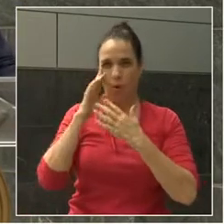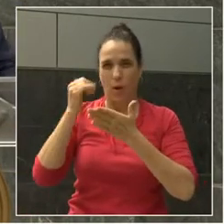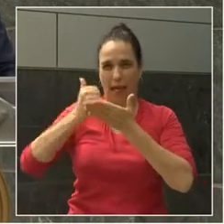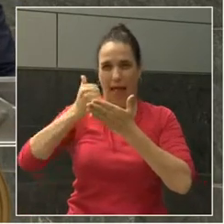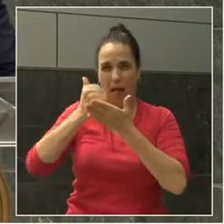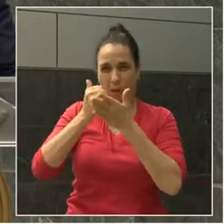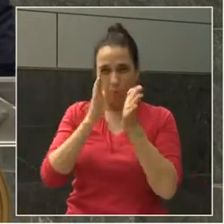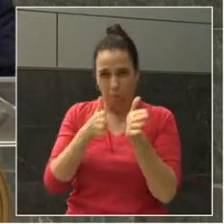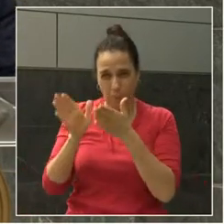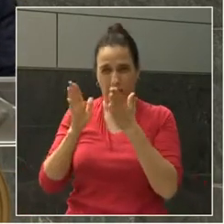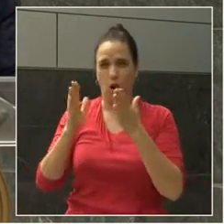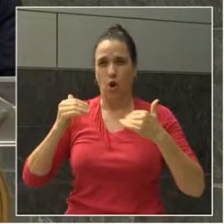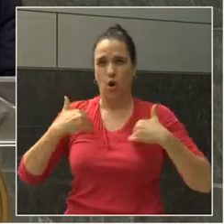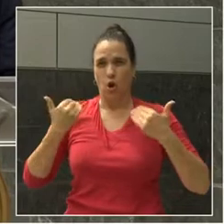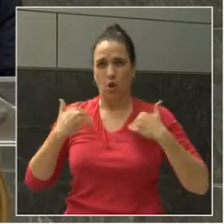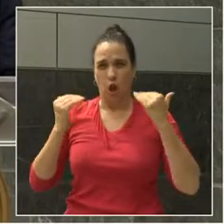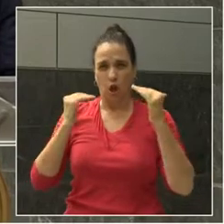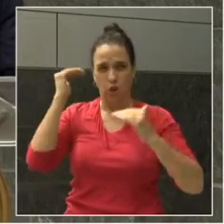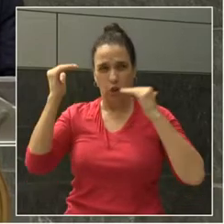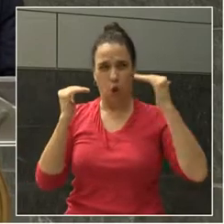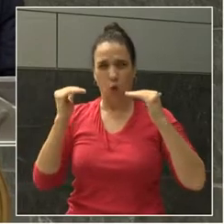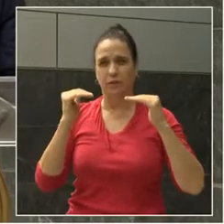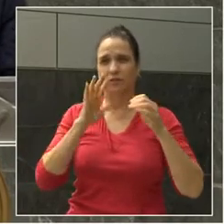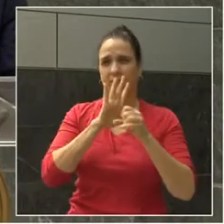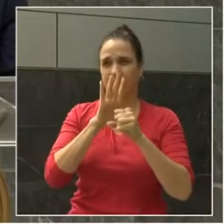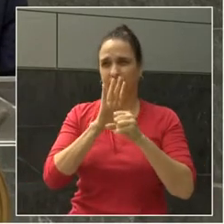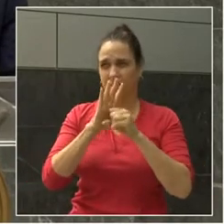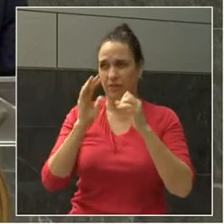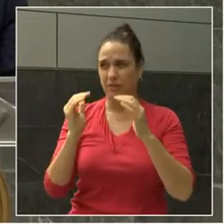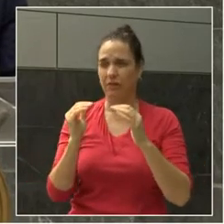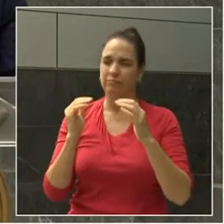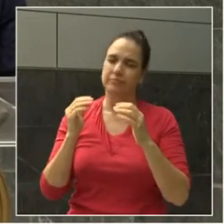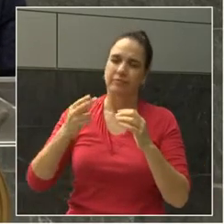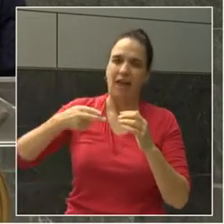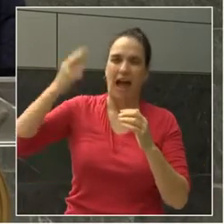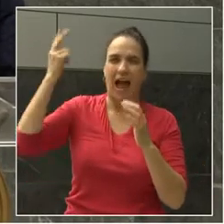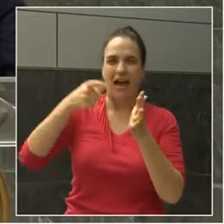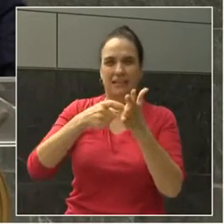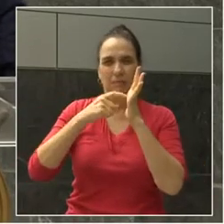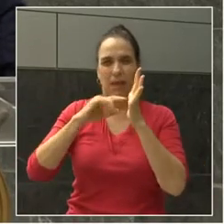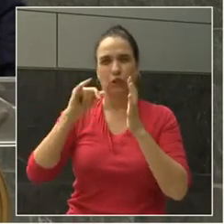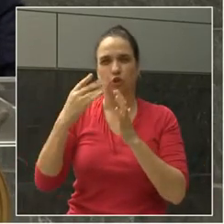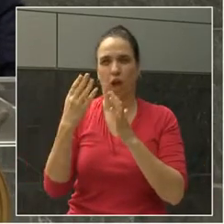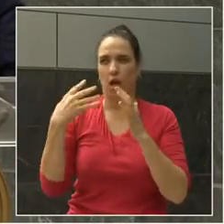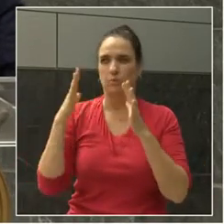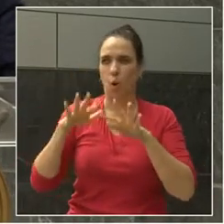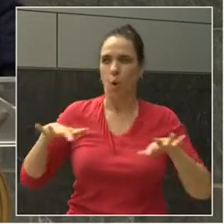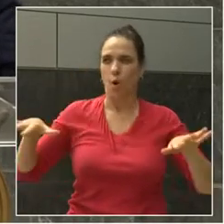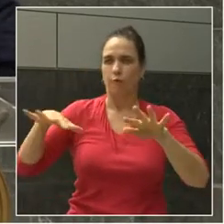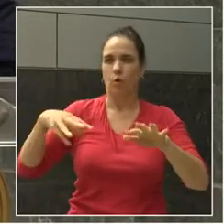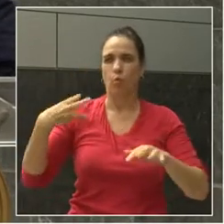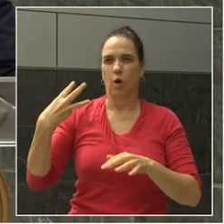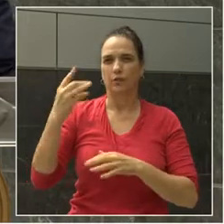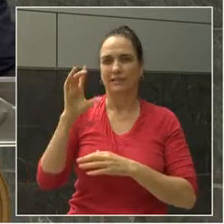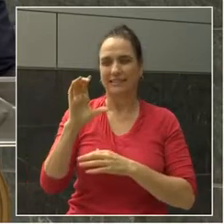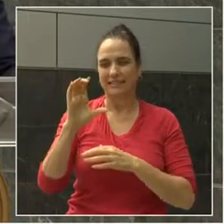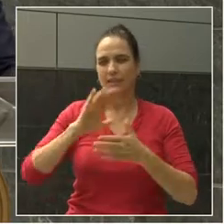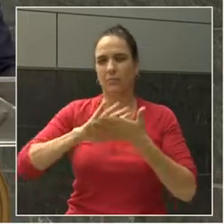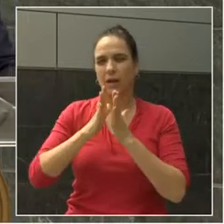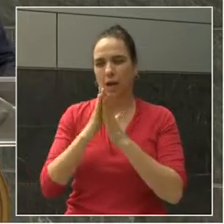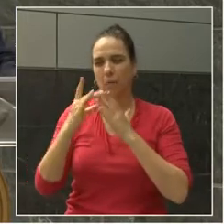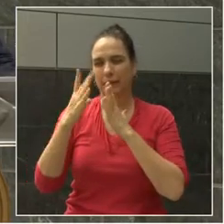young adults to fill the high-demand jobs in Washington, D.C., and become leaders and problem solvers